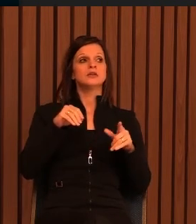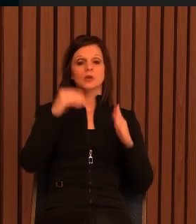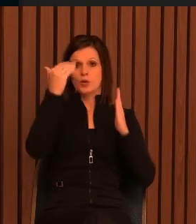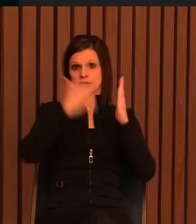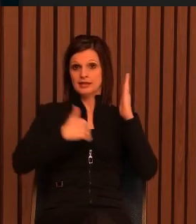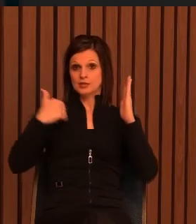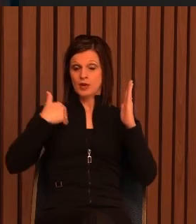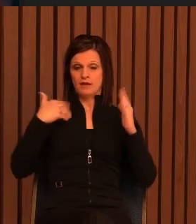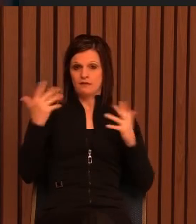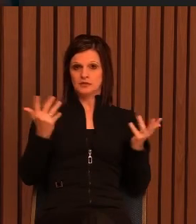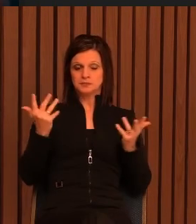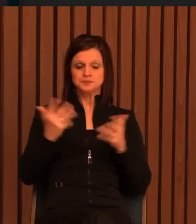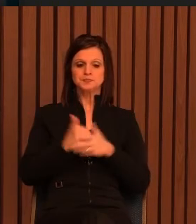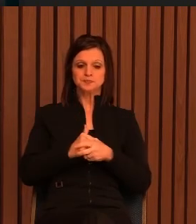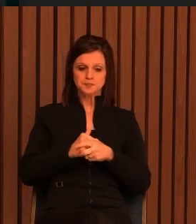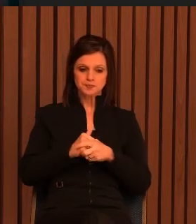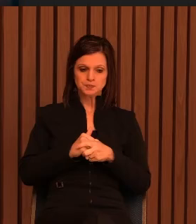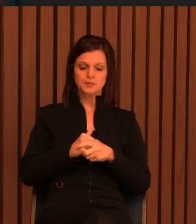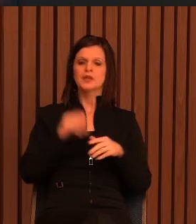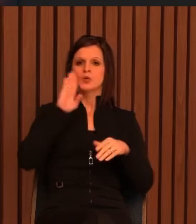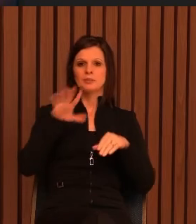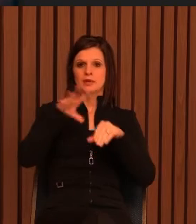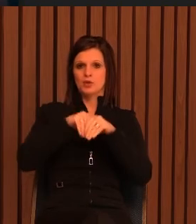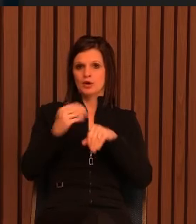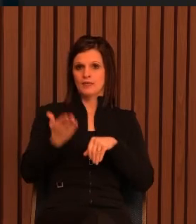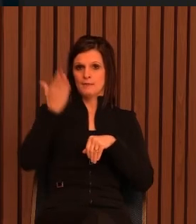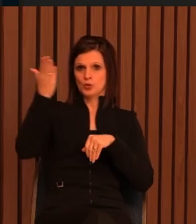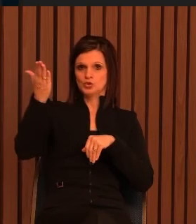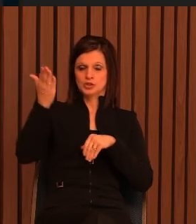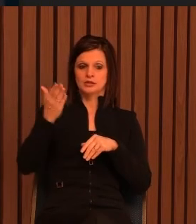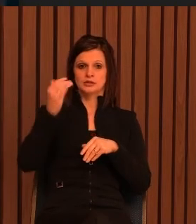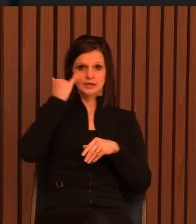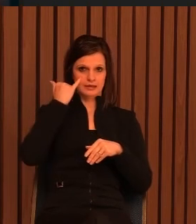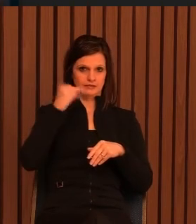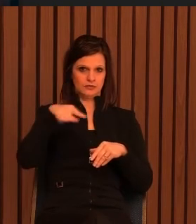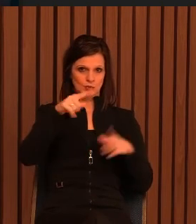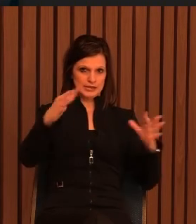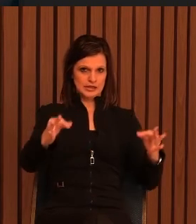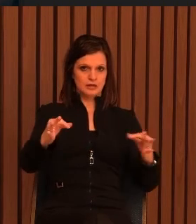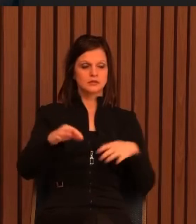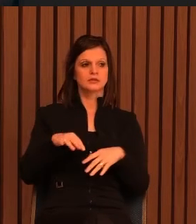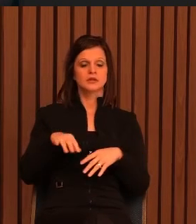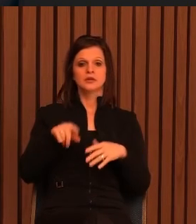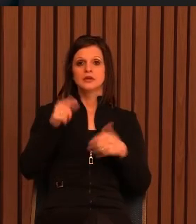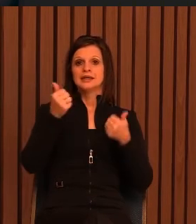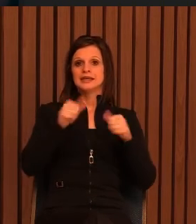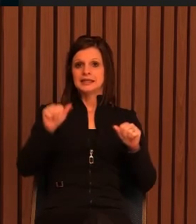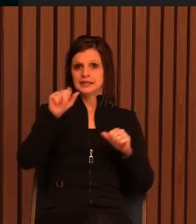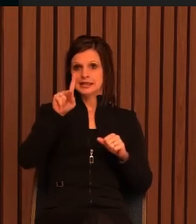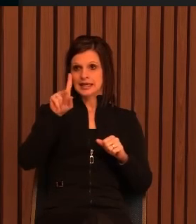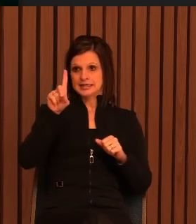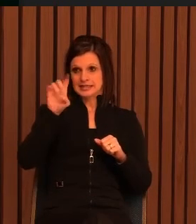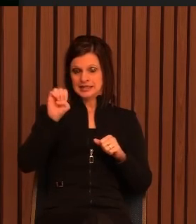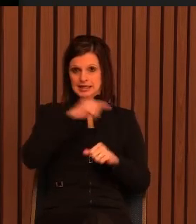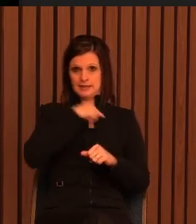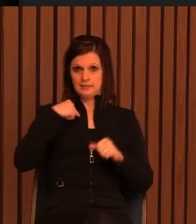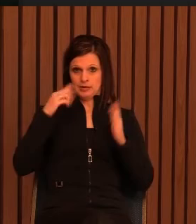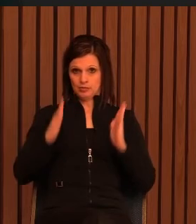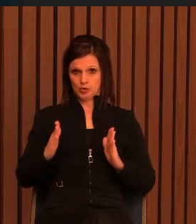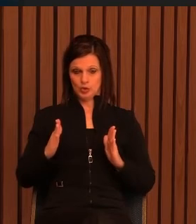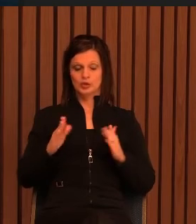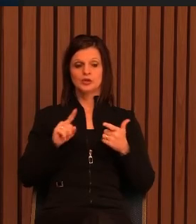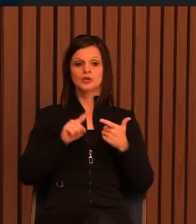have, that would be part of our motion if this is what we decide. Any KBE member who wishes to